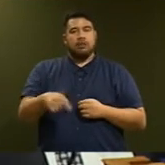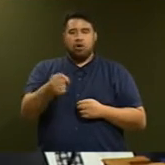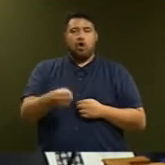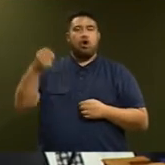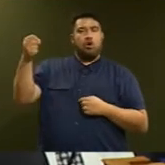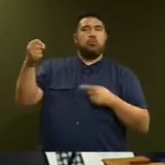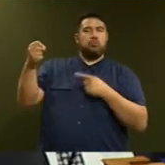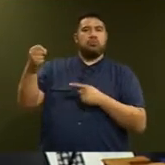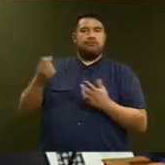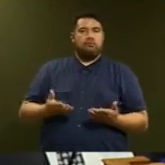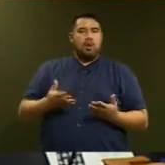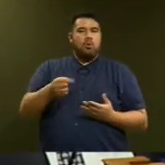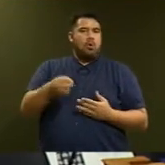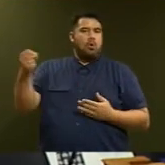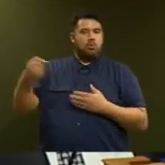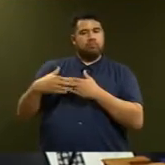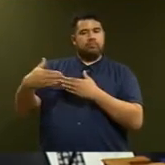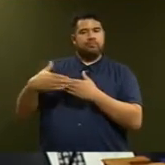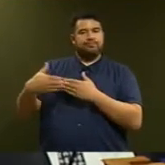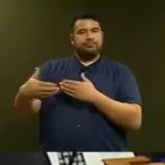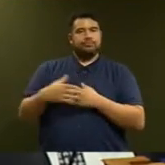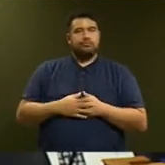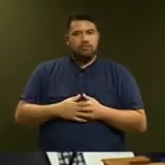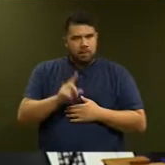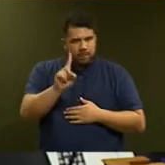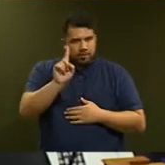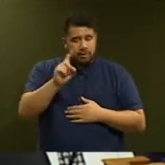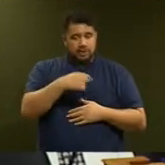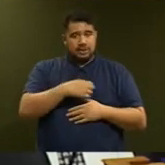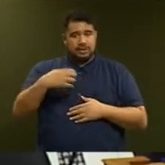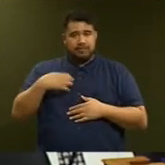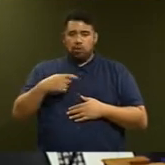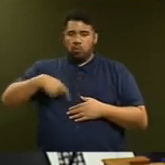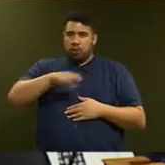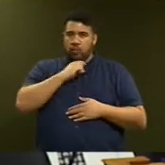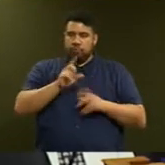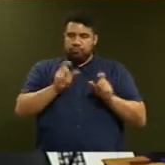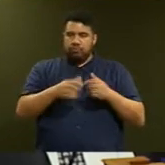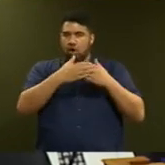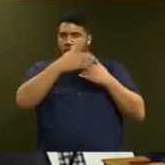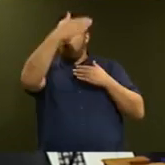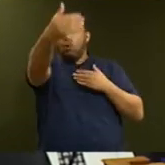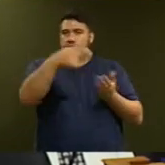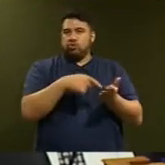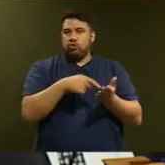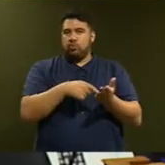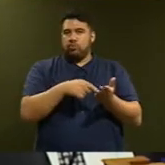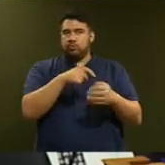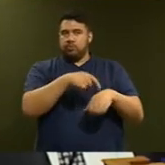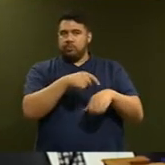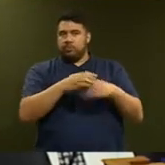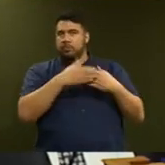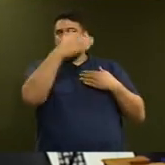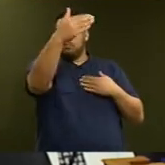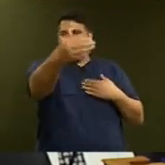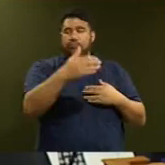now. But hang on, this is a government for the long term. And I can quite envisage that downstream, as